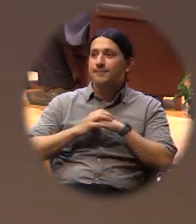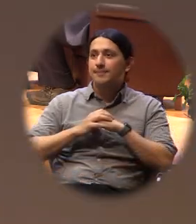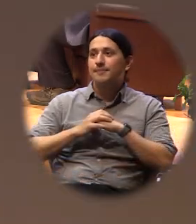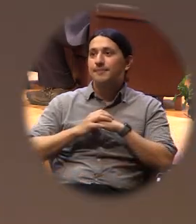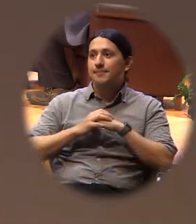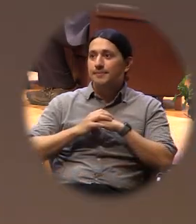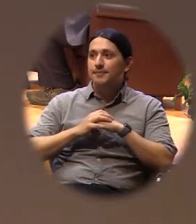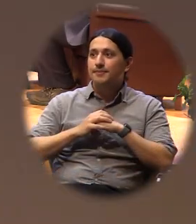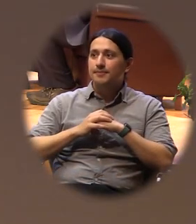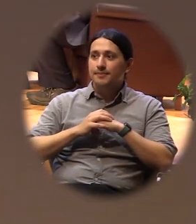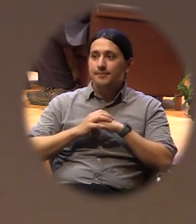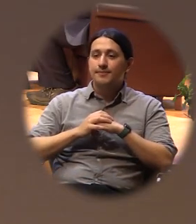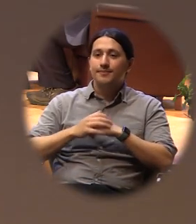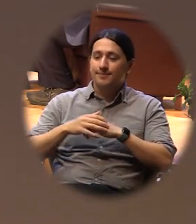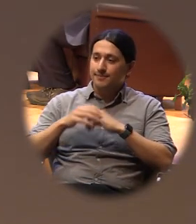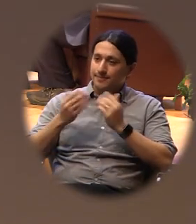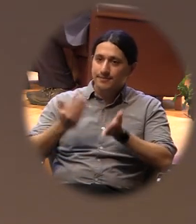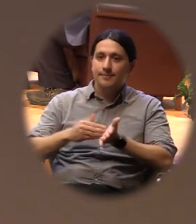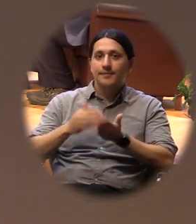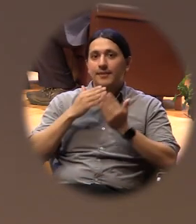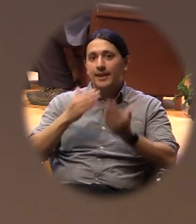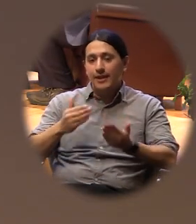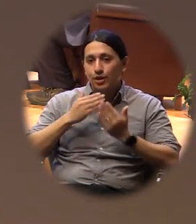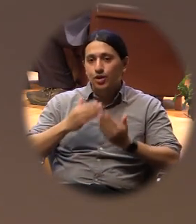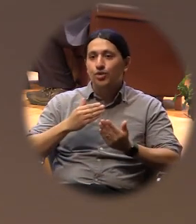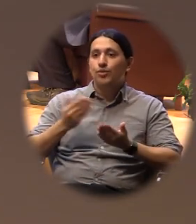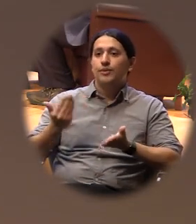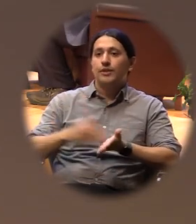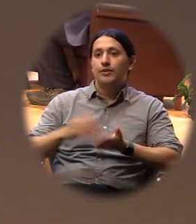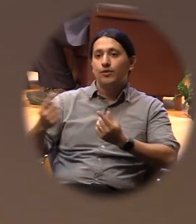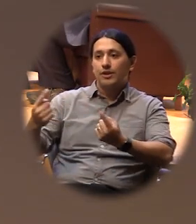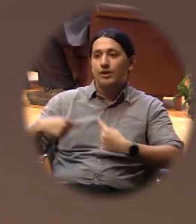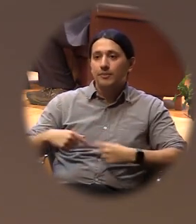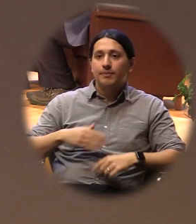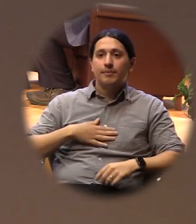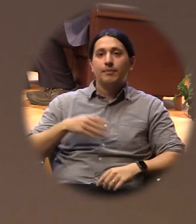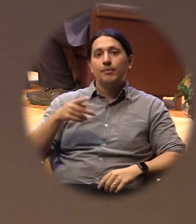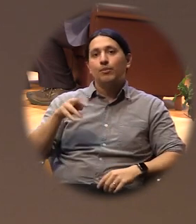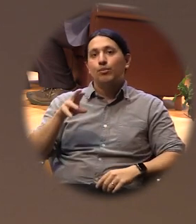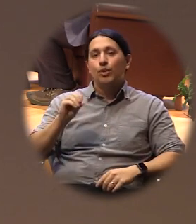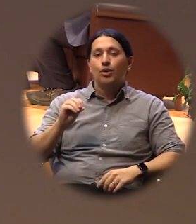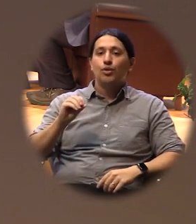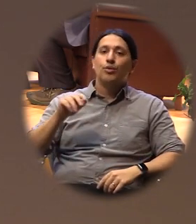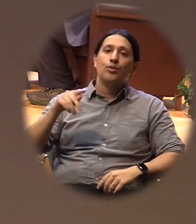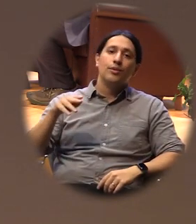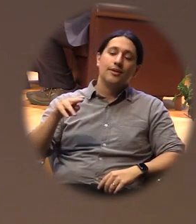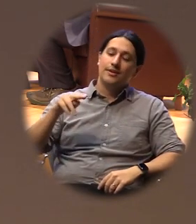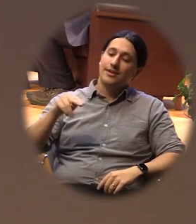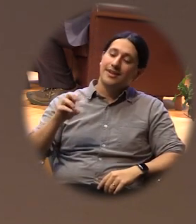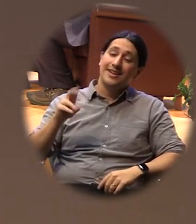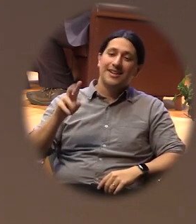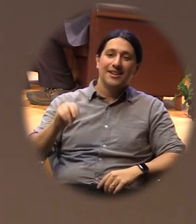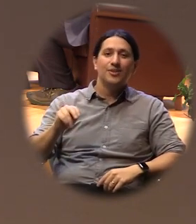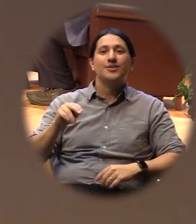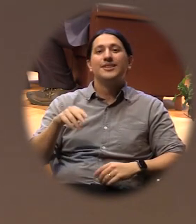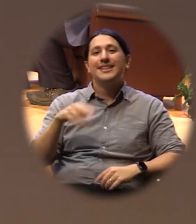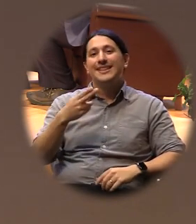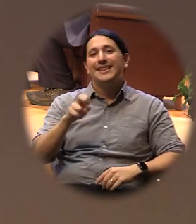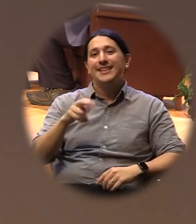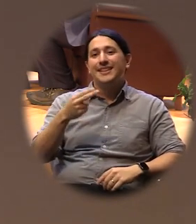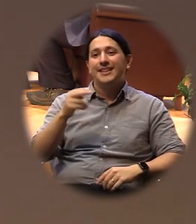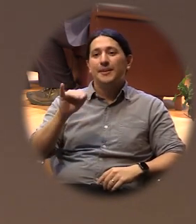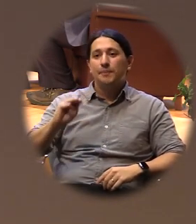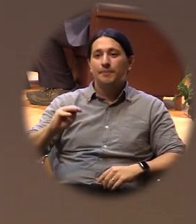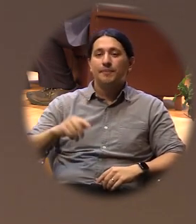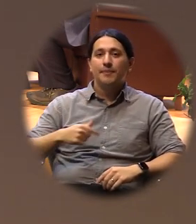Again, thank you all for being here. So I'm Rob O'Malley. I'm a project, my pronouns are he and him. I am a project director at